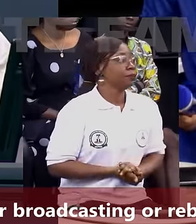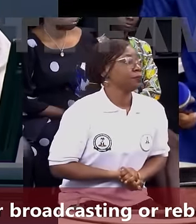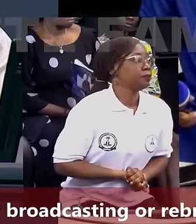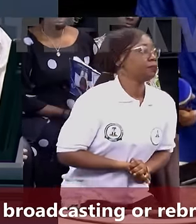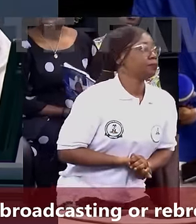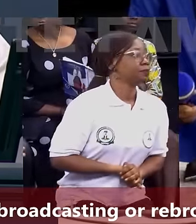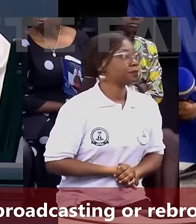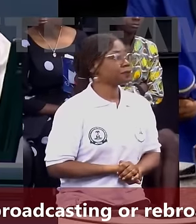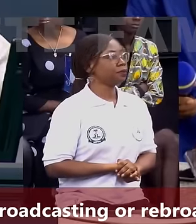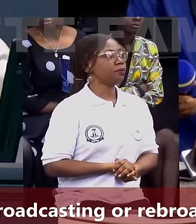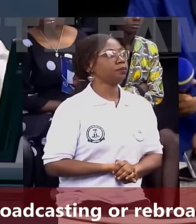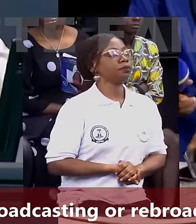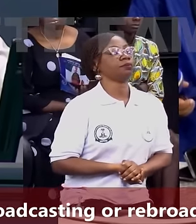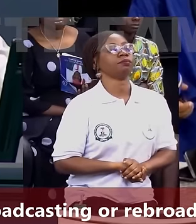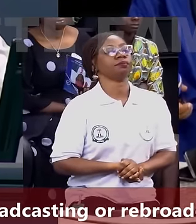Doctor,